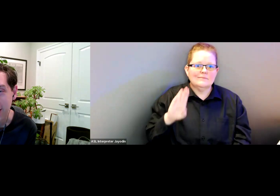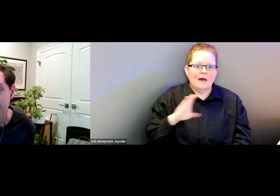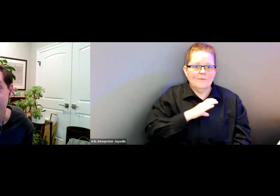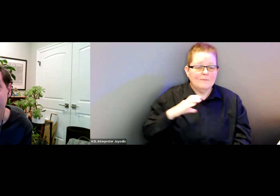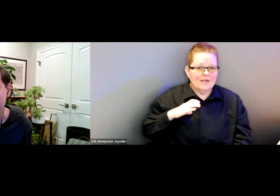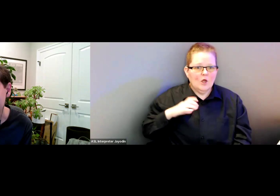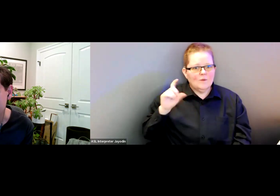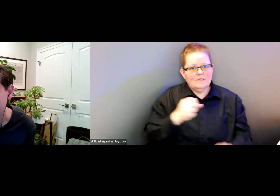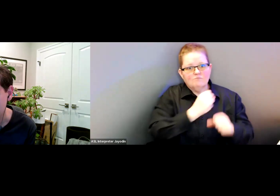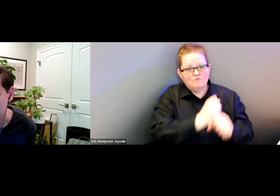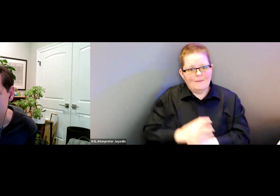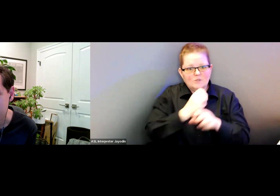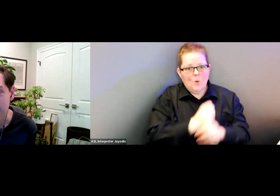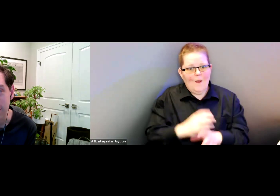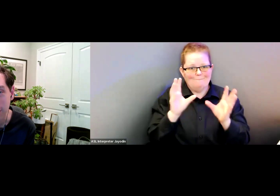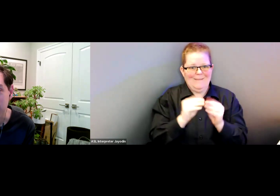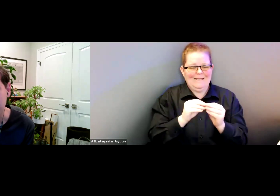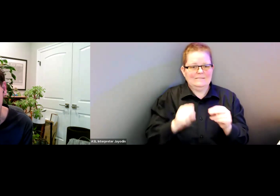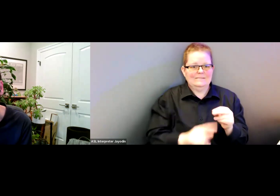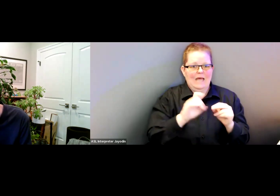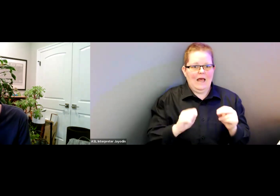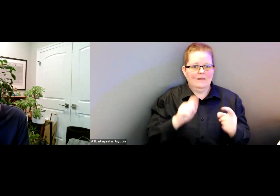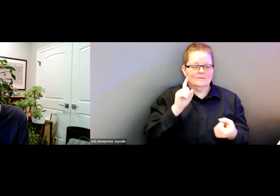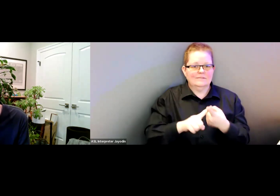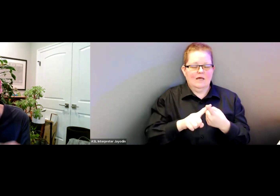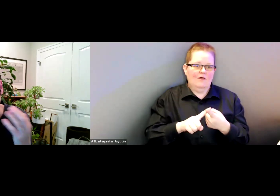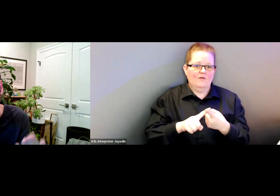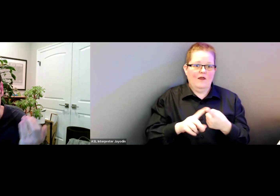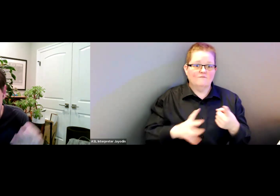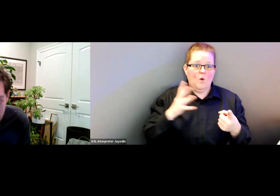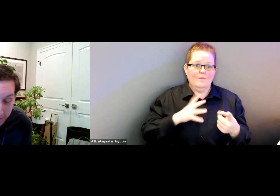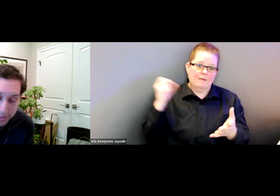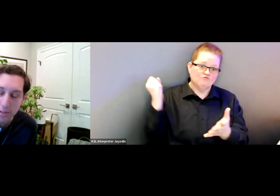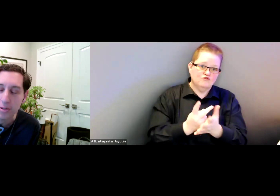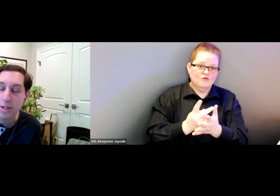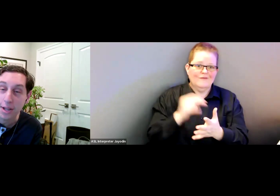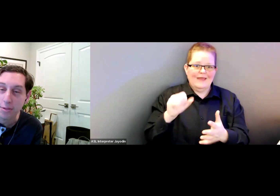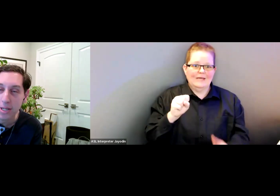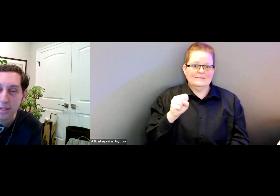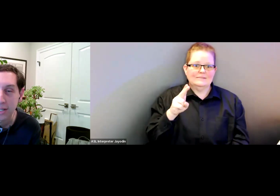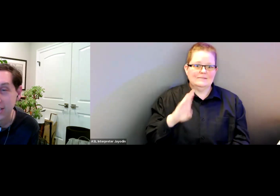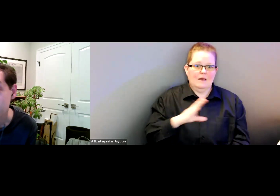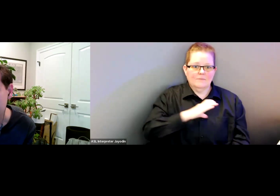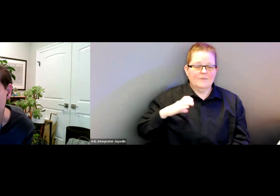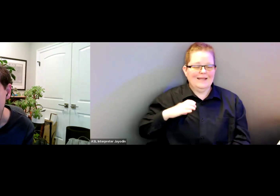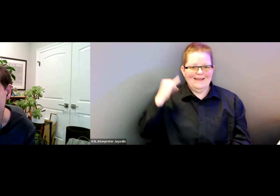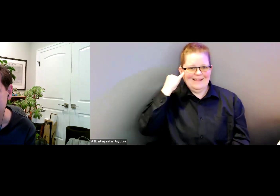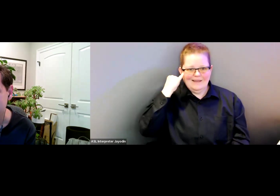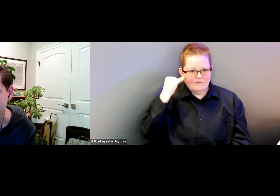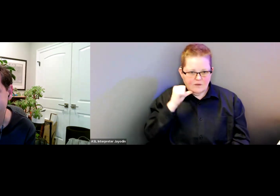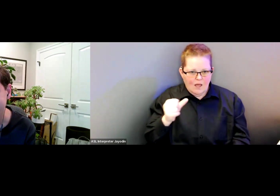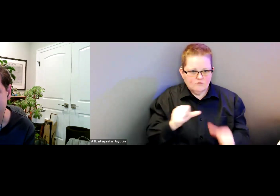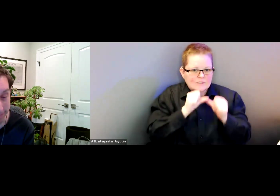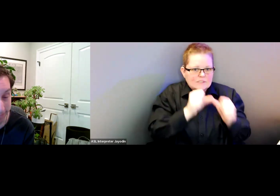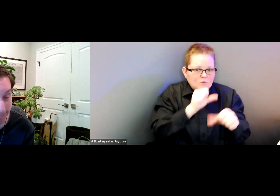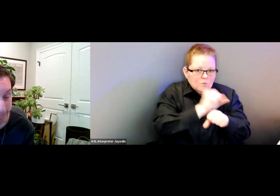meeting style until those subcommittees are formally approved? And if they're not, if they're not constituted, how do we keep doing our work